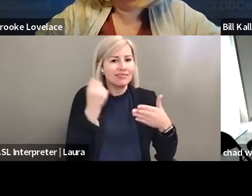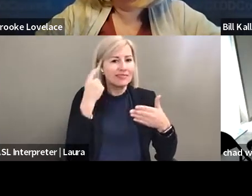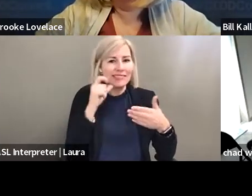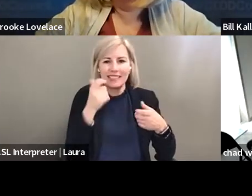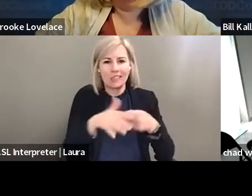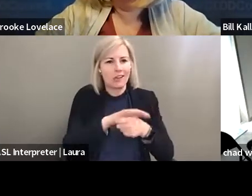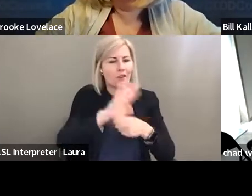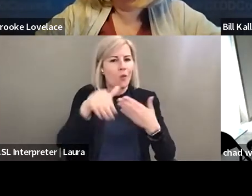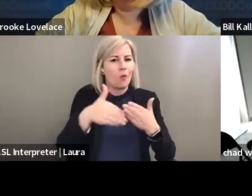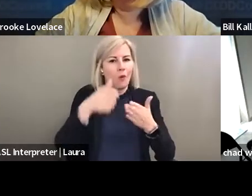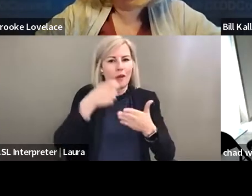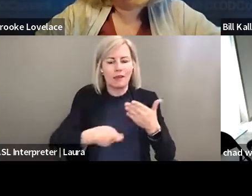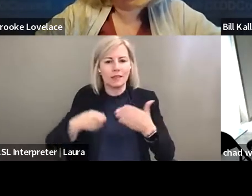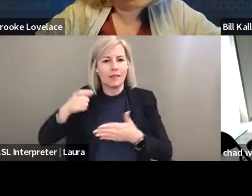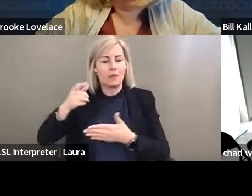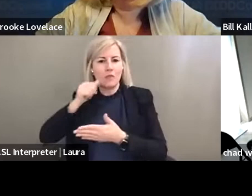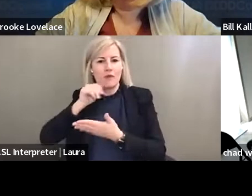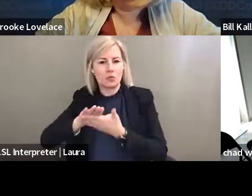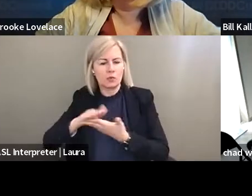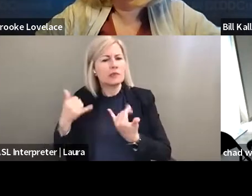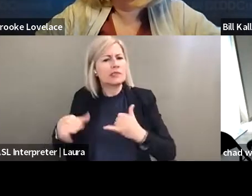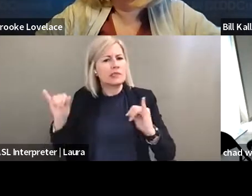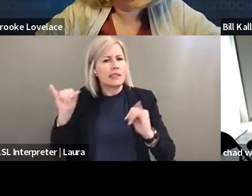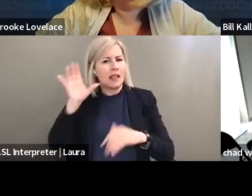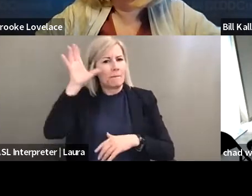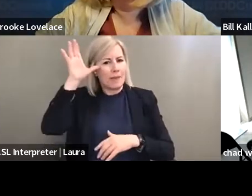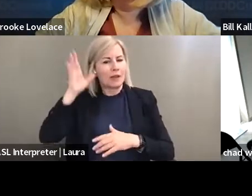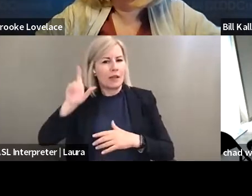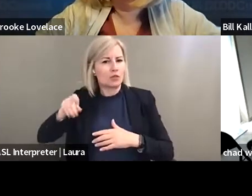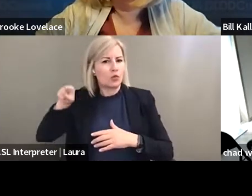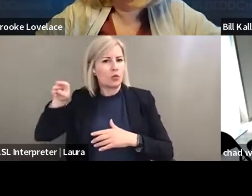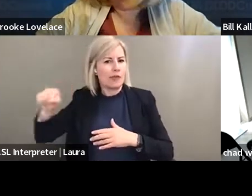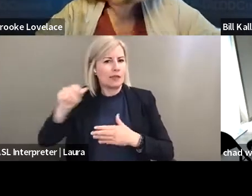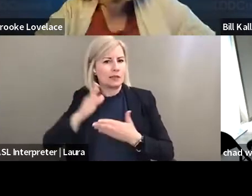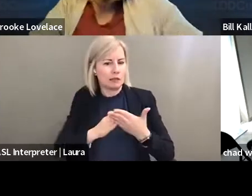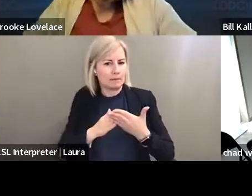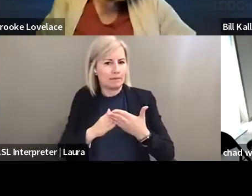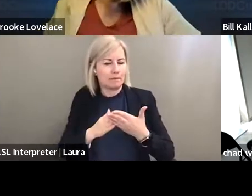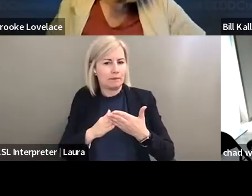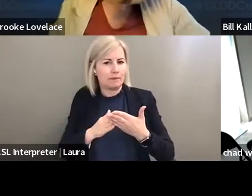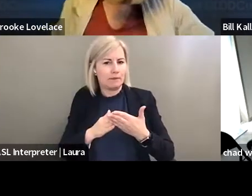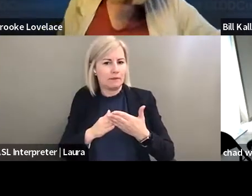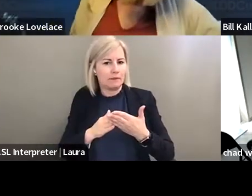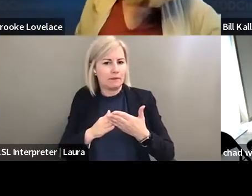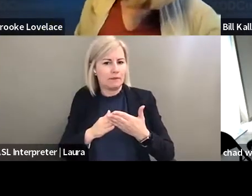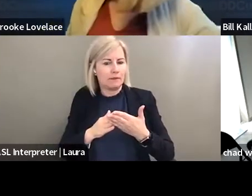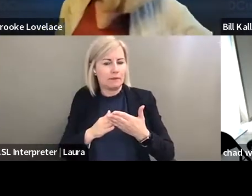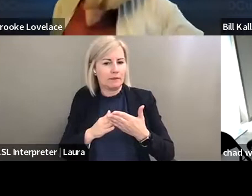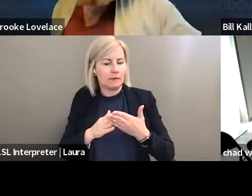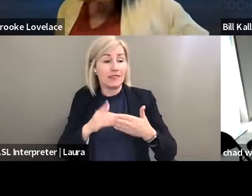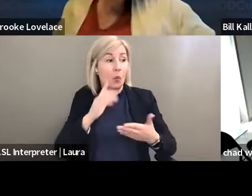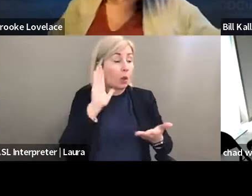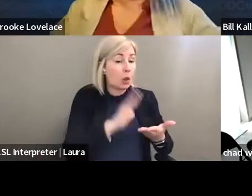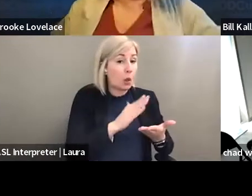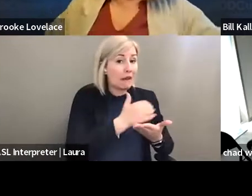whole cost of a private school. So there's still a parent share that's probably not surmountable for a lot of low